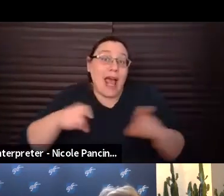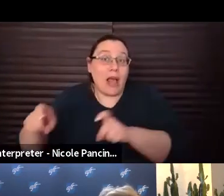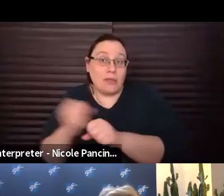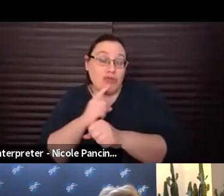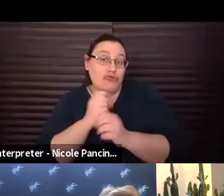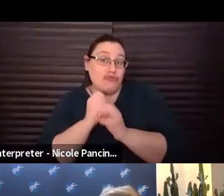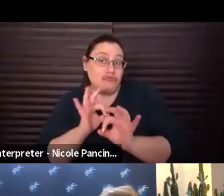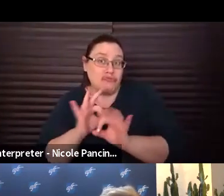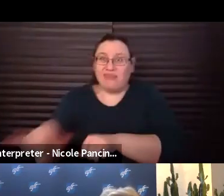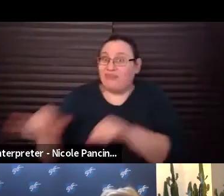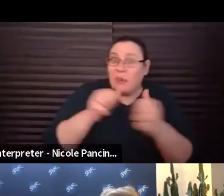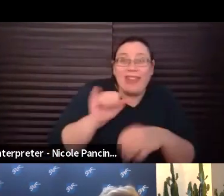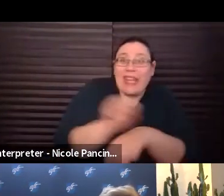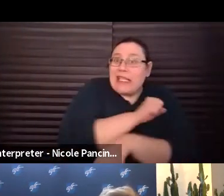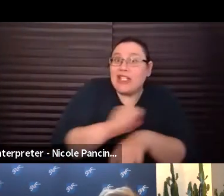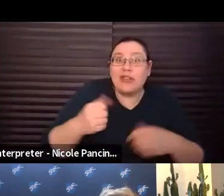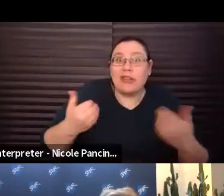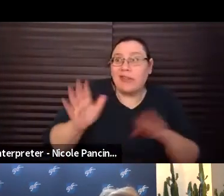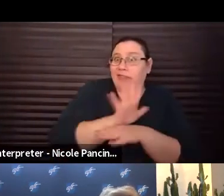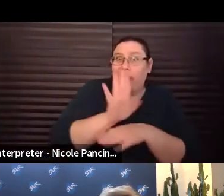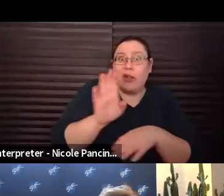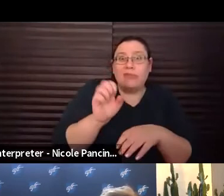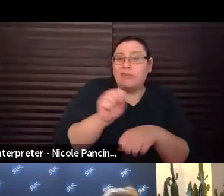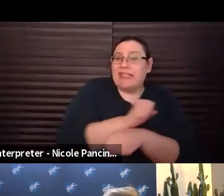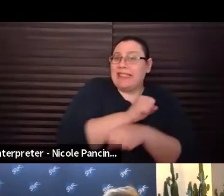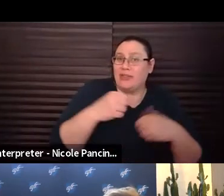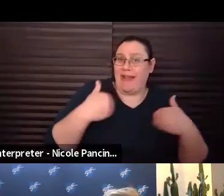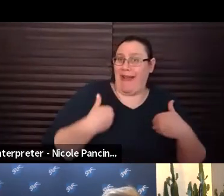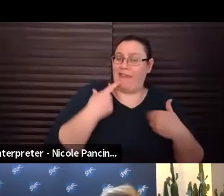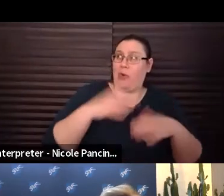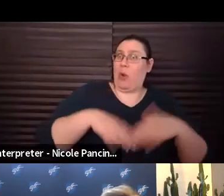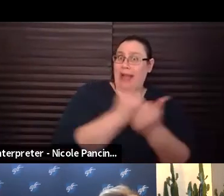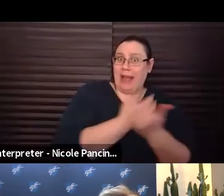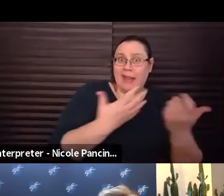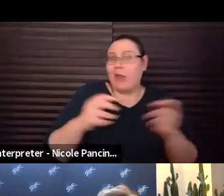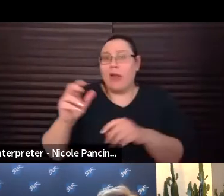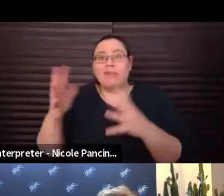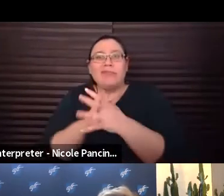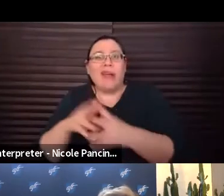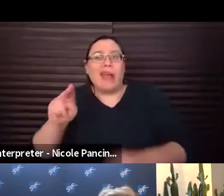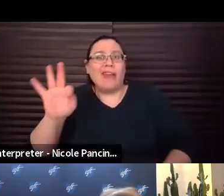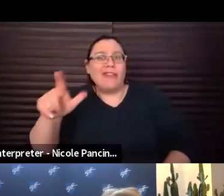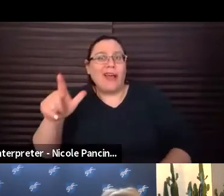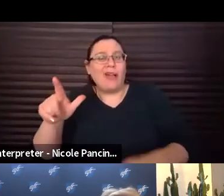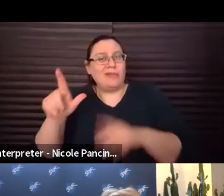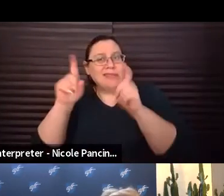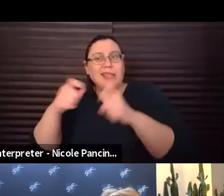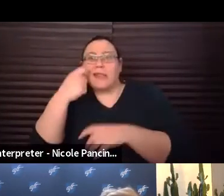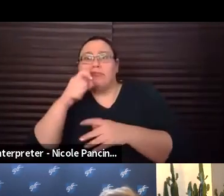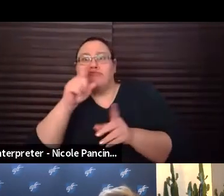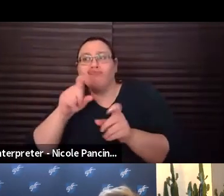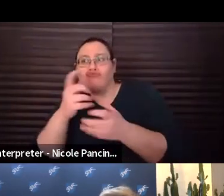industry has, that the film industry has when they're reopening anything, that the NFL had, so that you can see asymptomatic